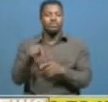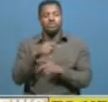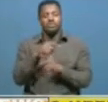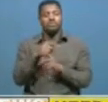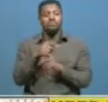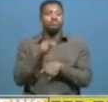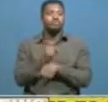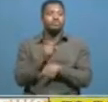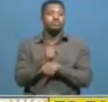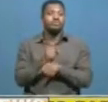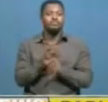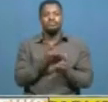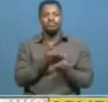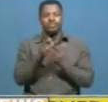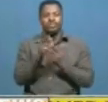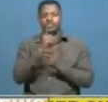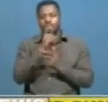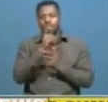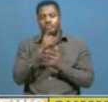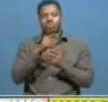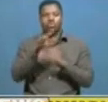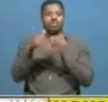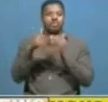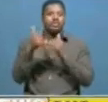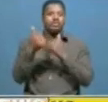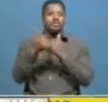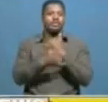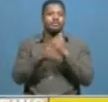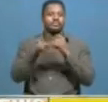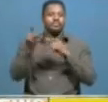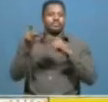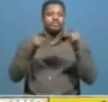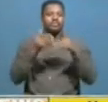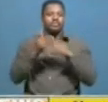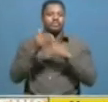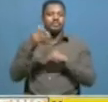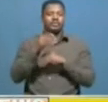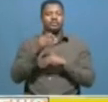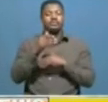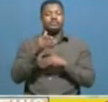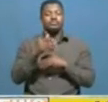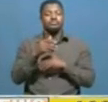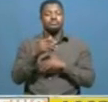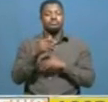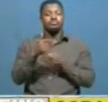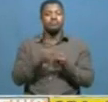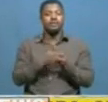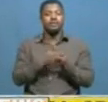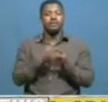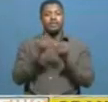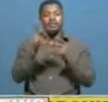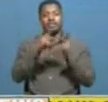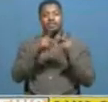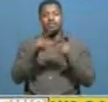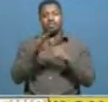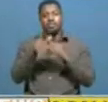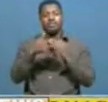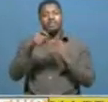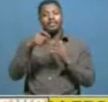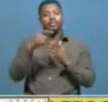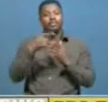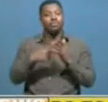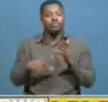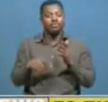optimistic of taking the cocoa across the country and even beyond our frontiers. For many, all that is needed is